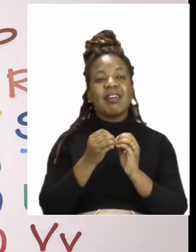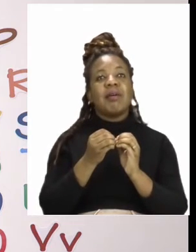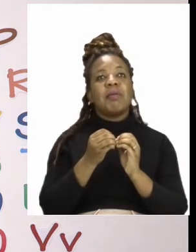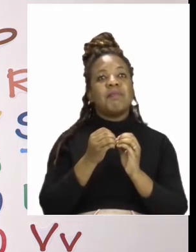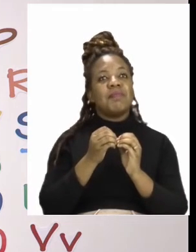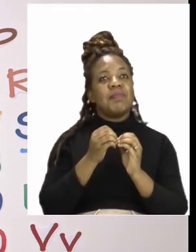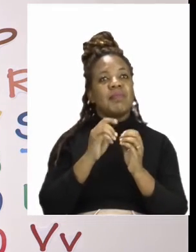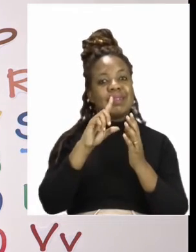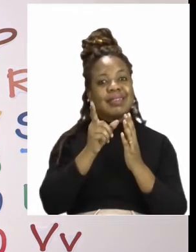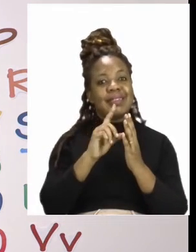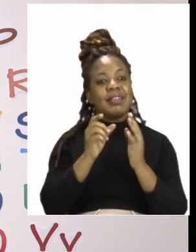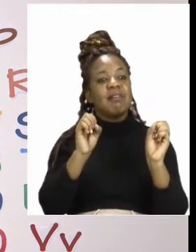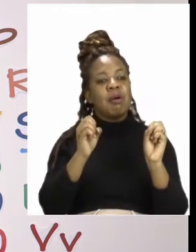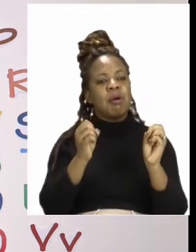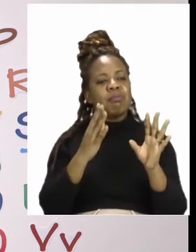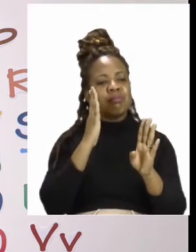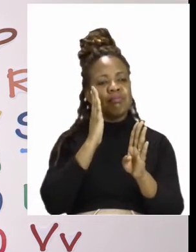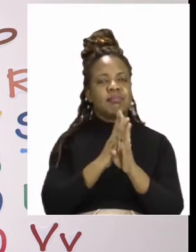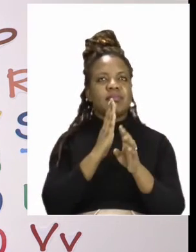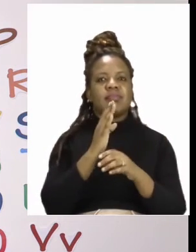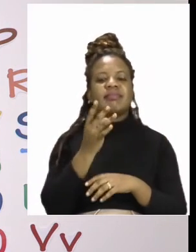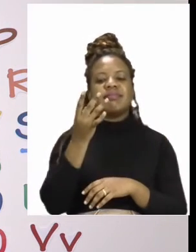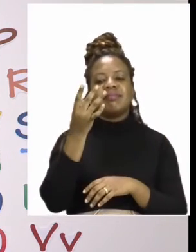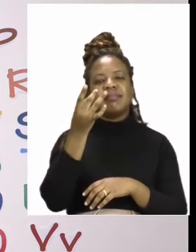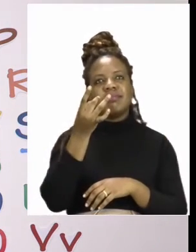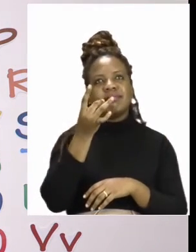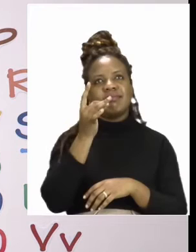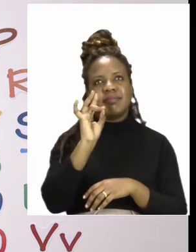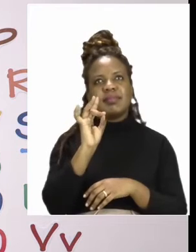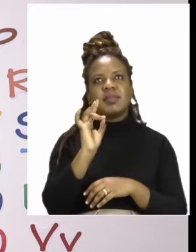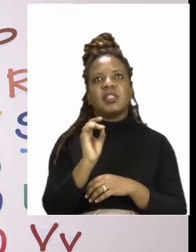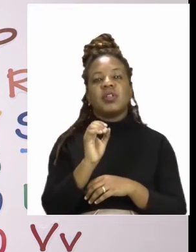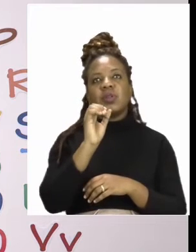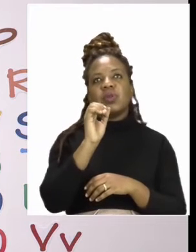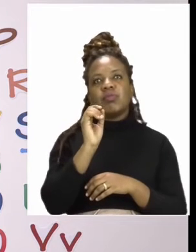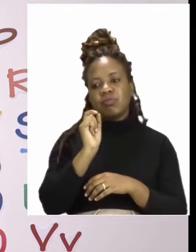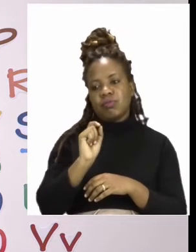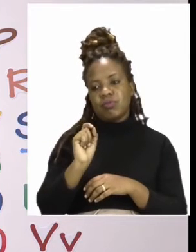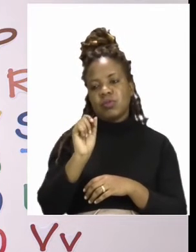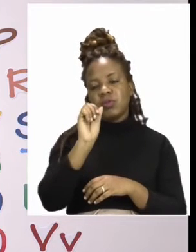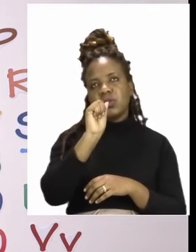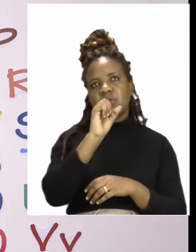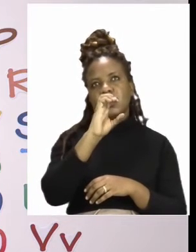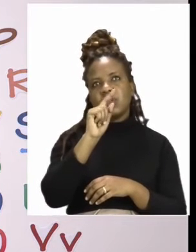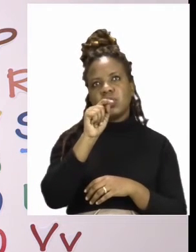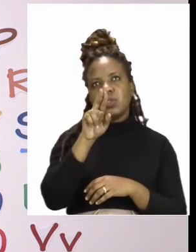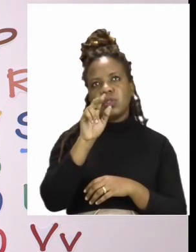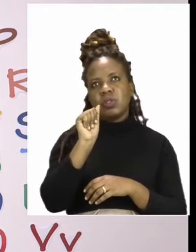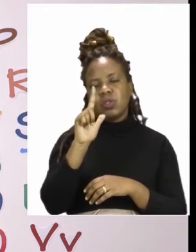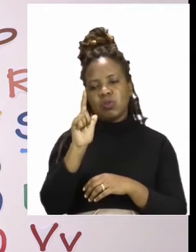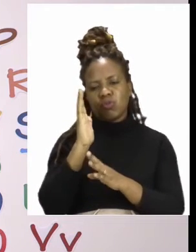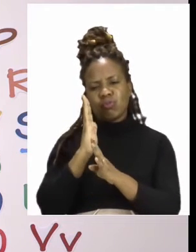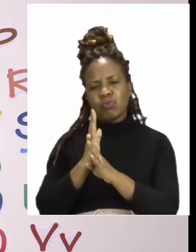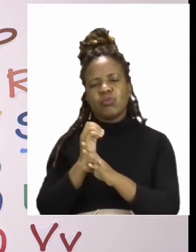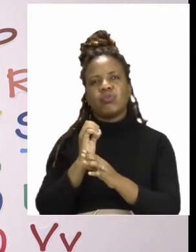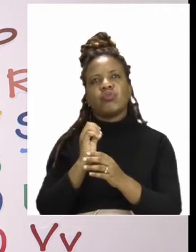So now where it says the word actual, I want you to put the number 8. So this is how we